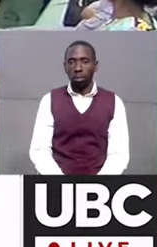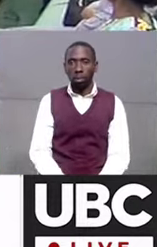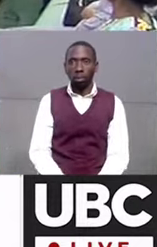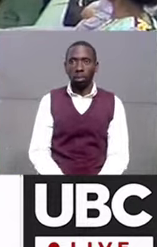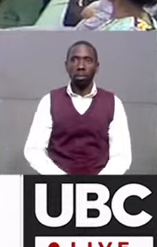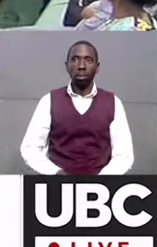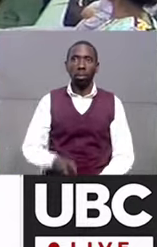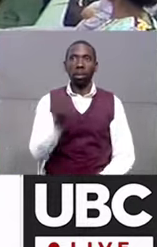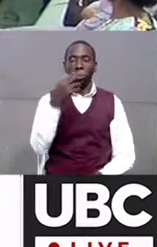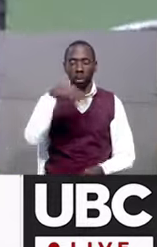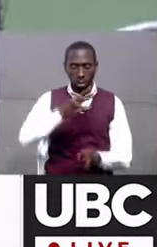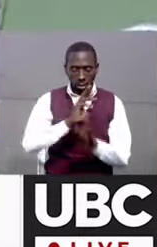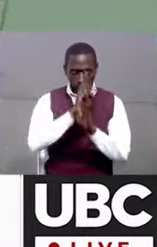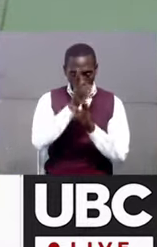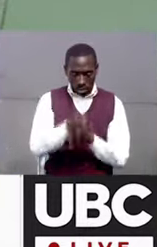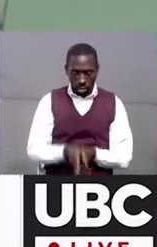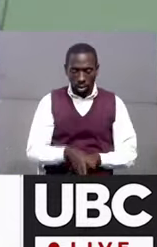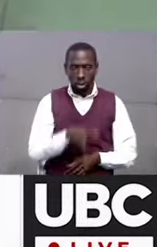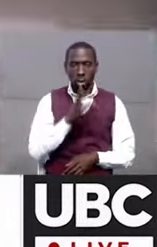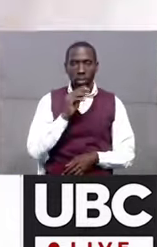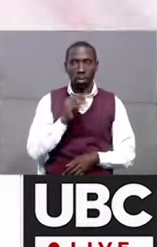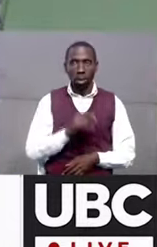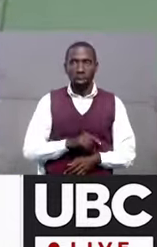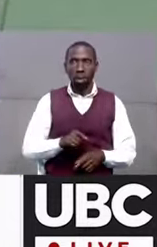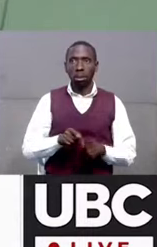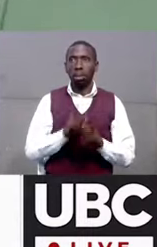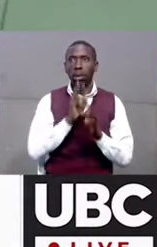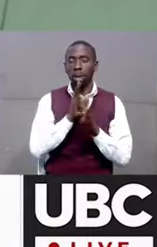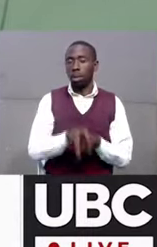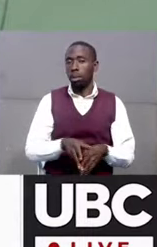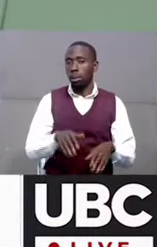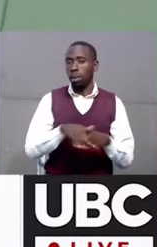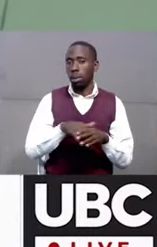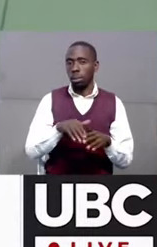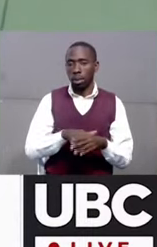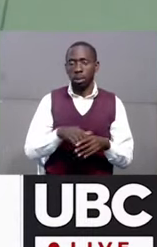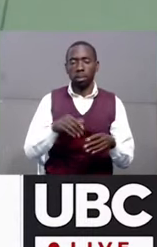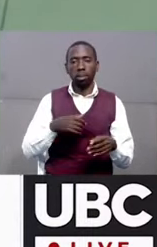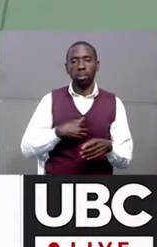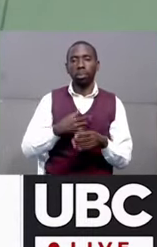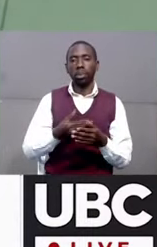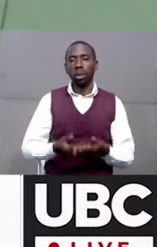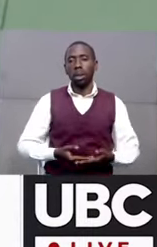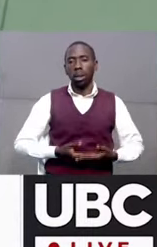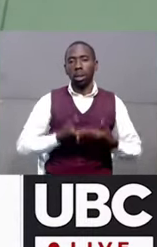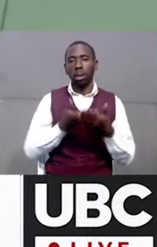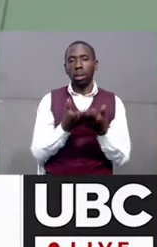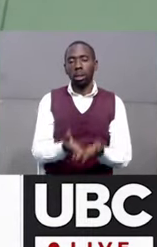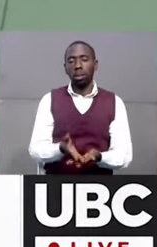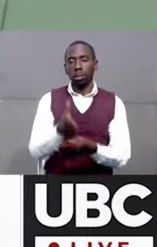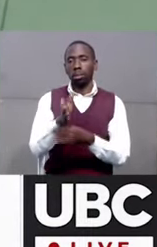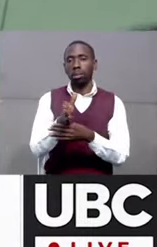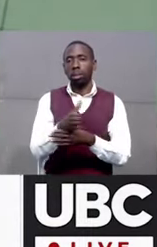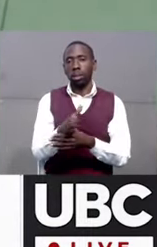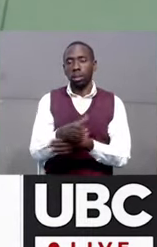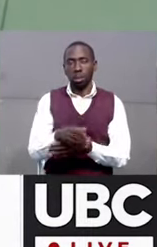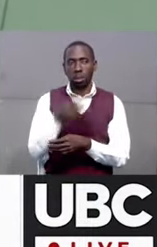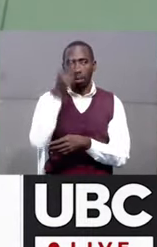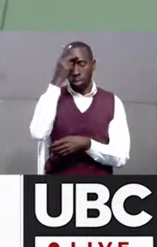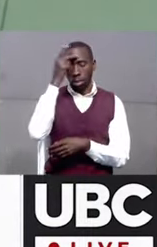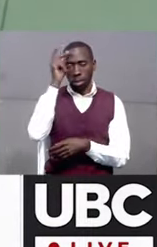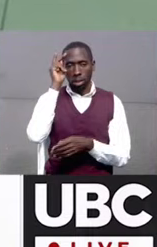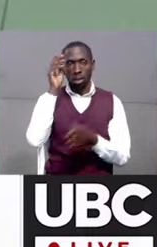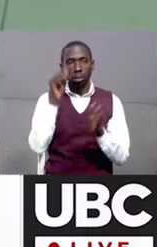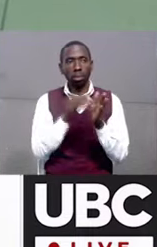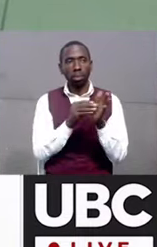Right Honourable Speaker and Honourable Members, I beg to lay the Ministerial Policy Statement